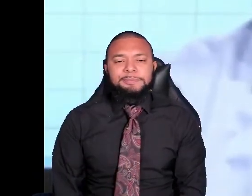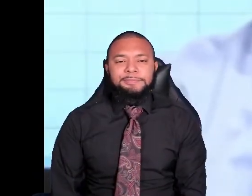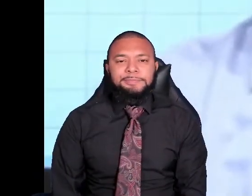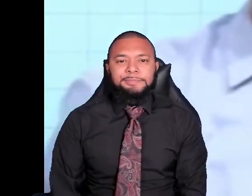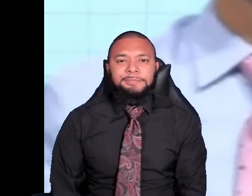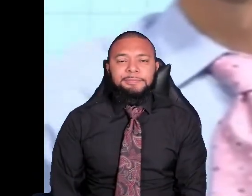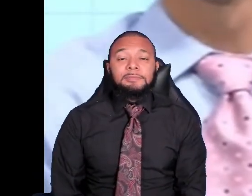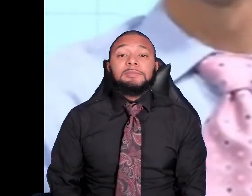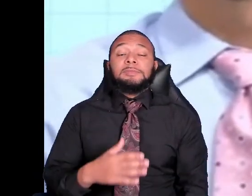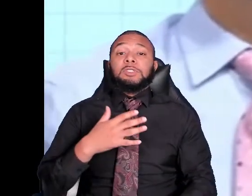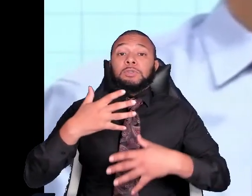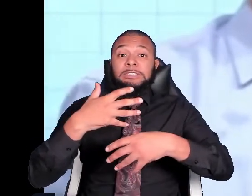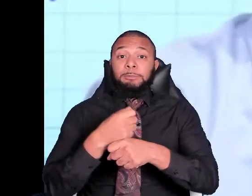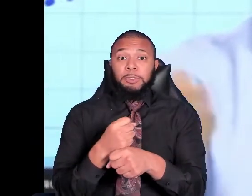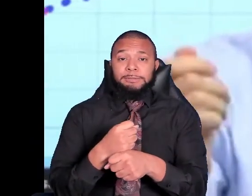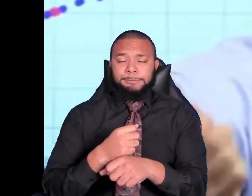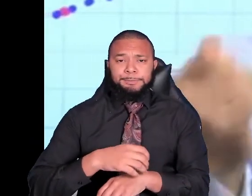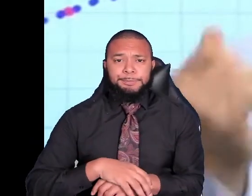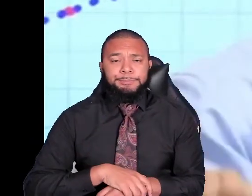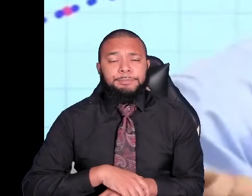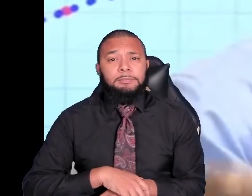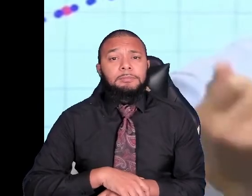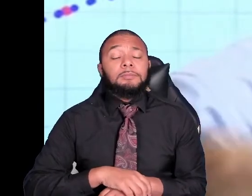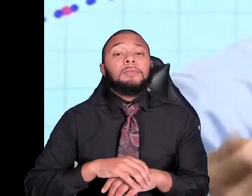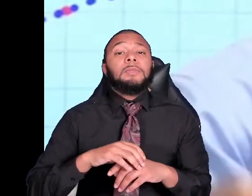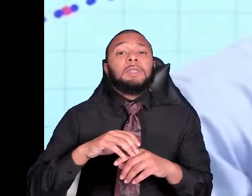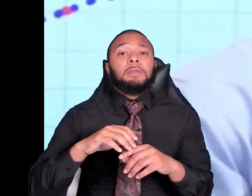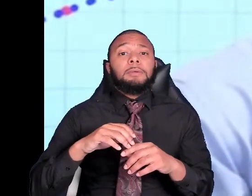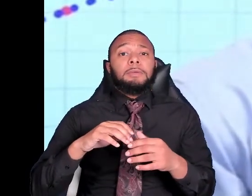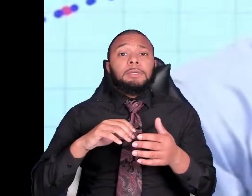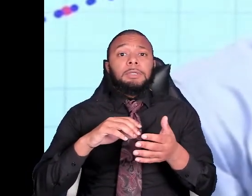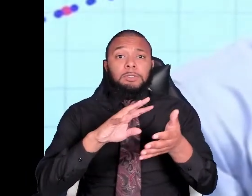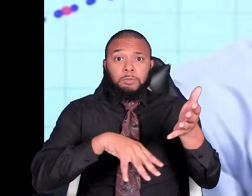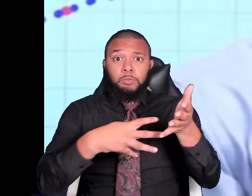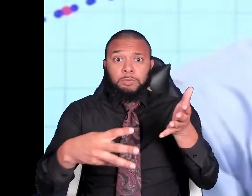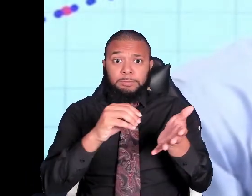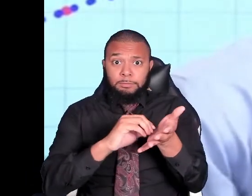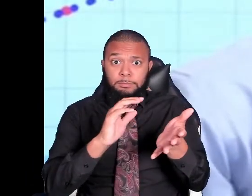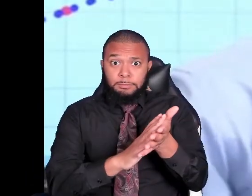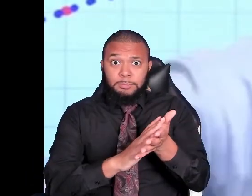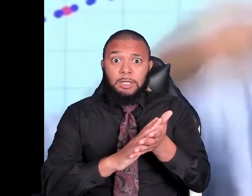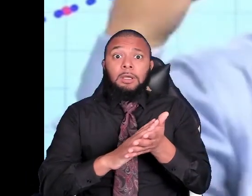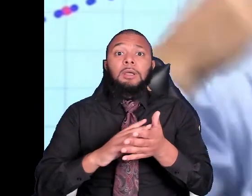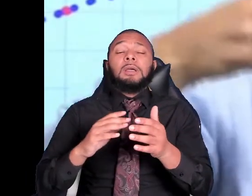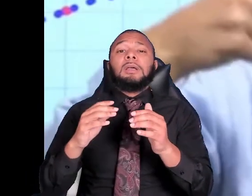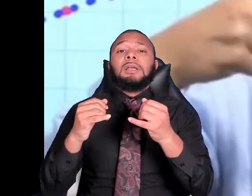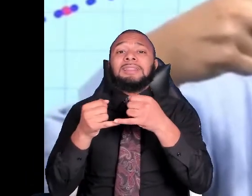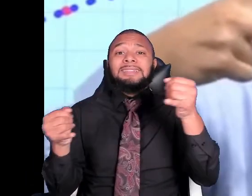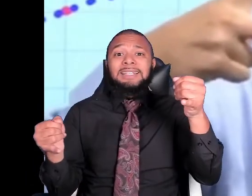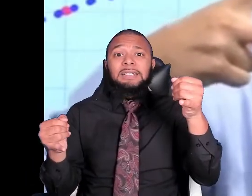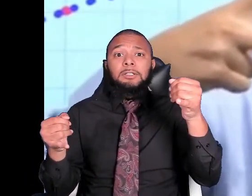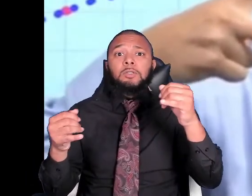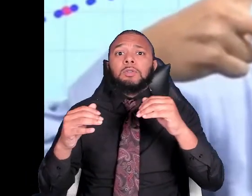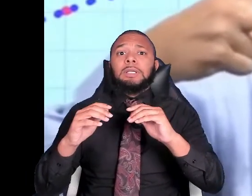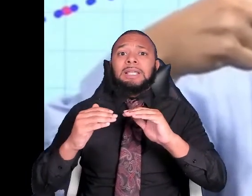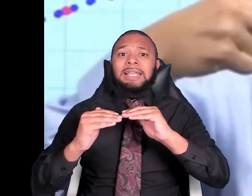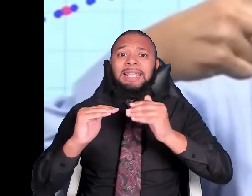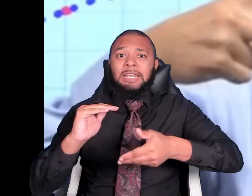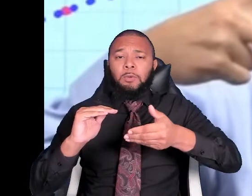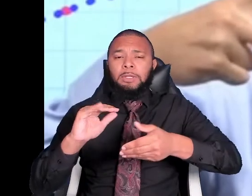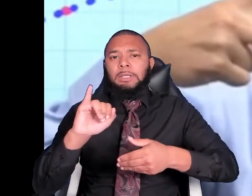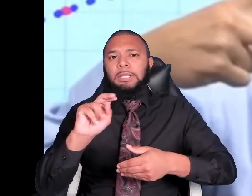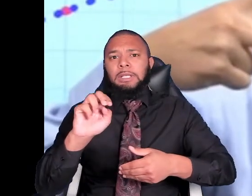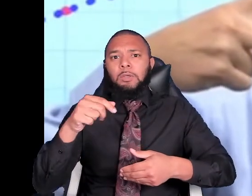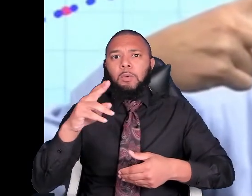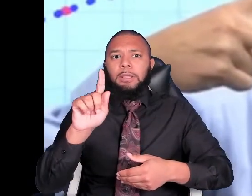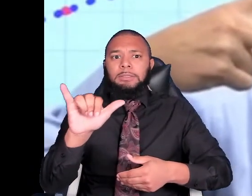To summarize, when you are graphing linear inequalities, if you have a less than or a greater